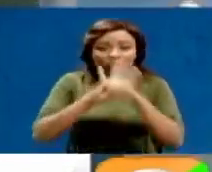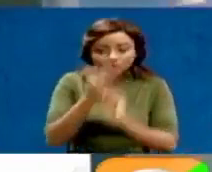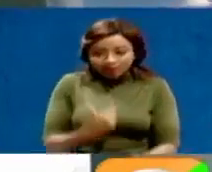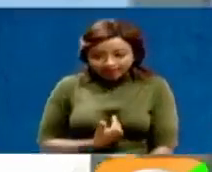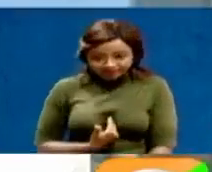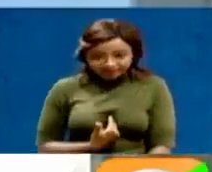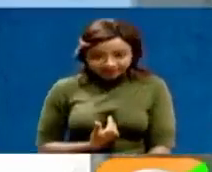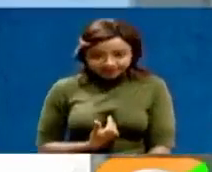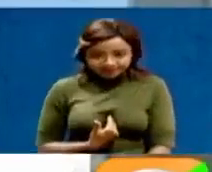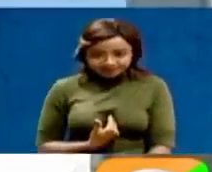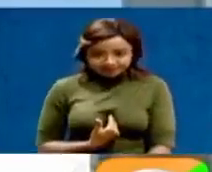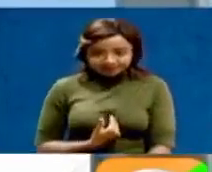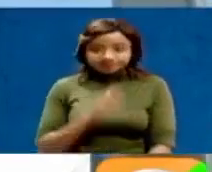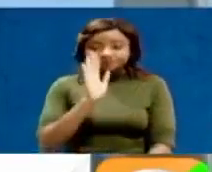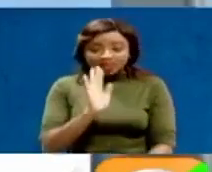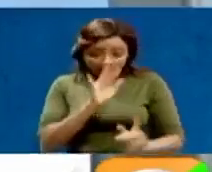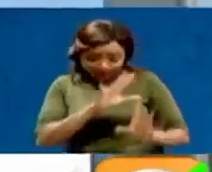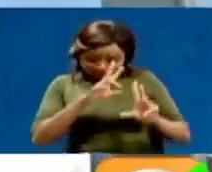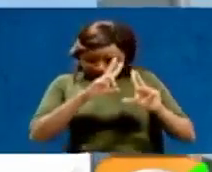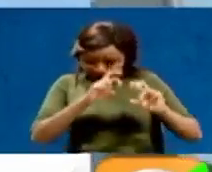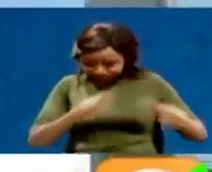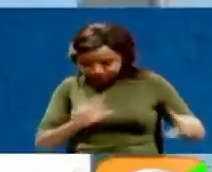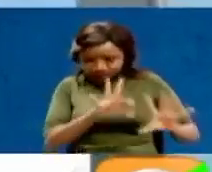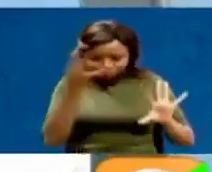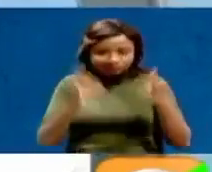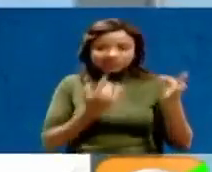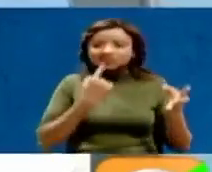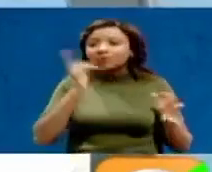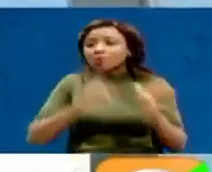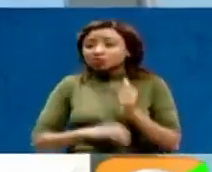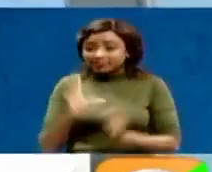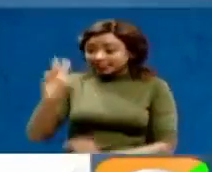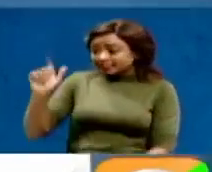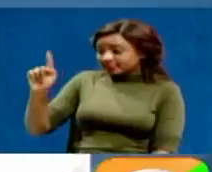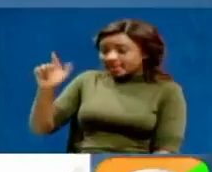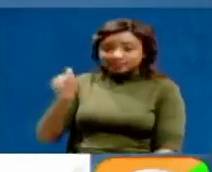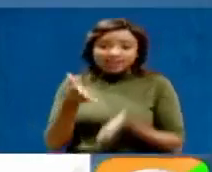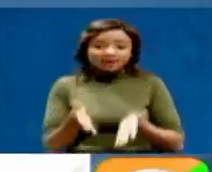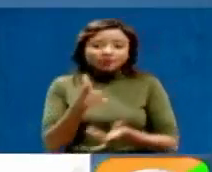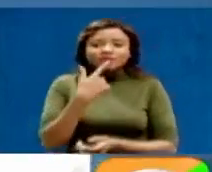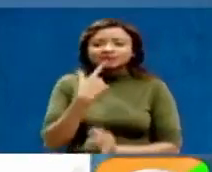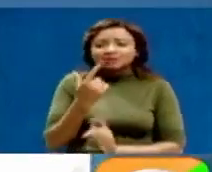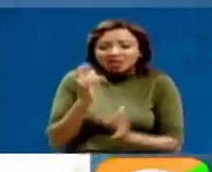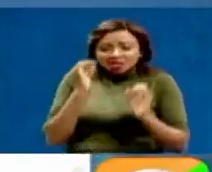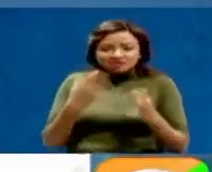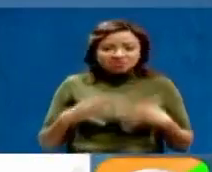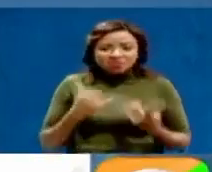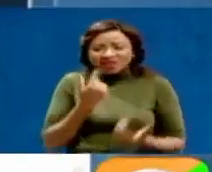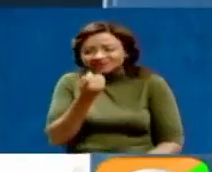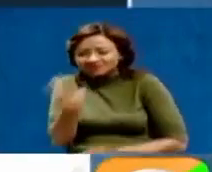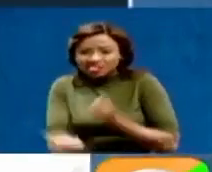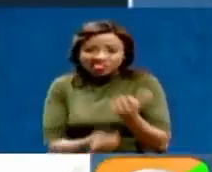COVID-19. In its assessment, and I quote, available data indicates that persons with mild to